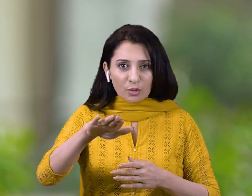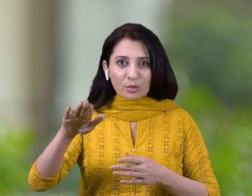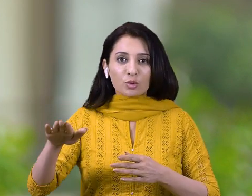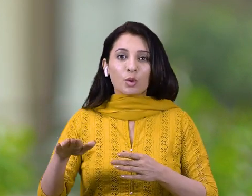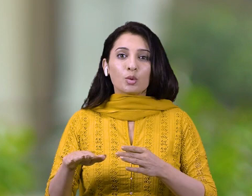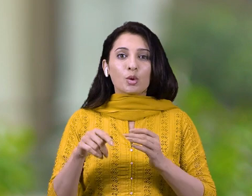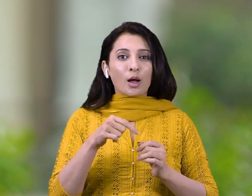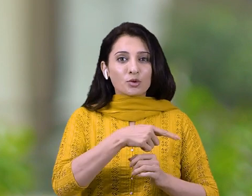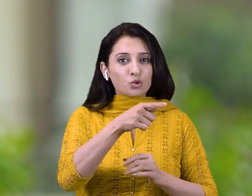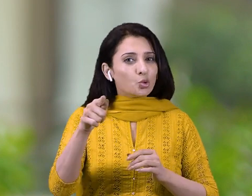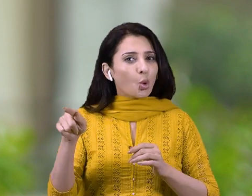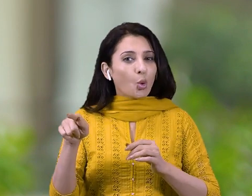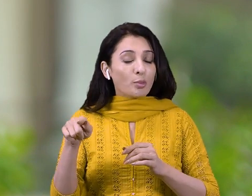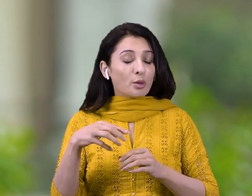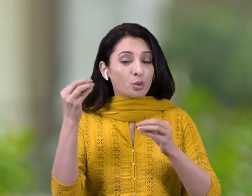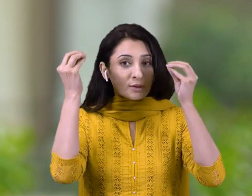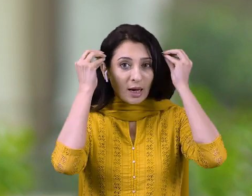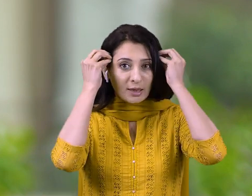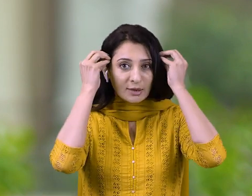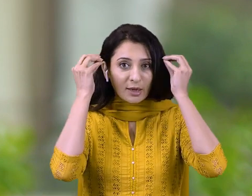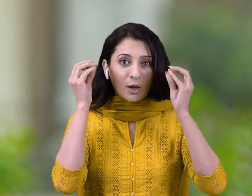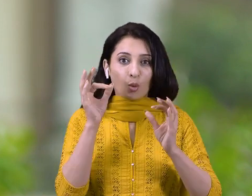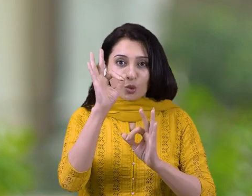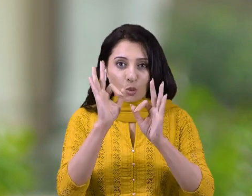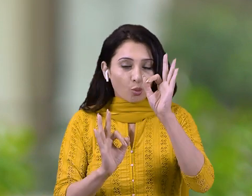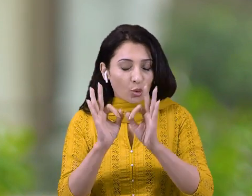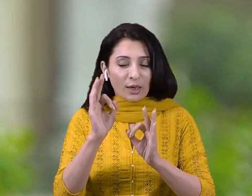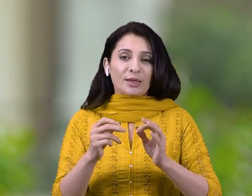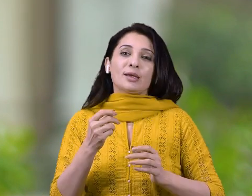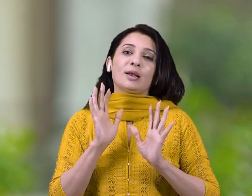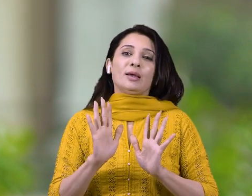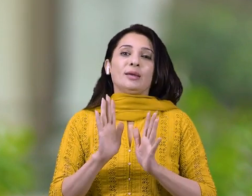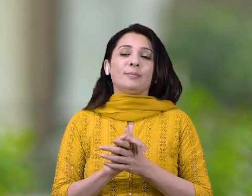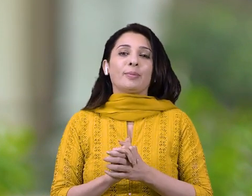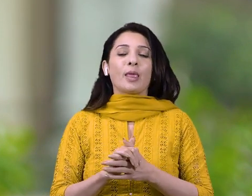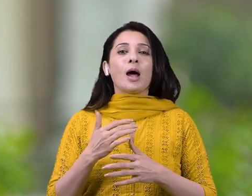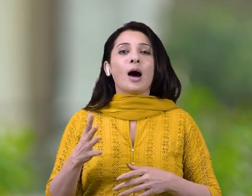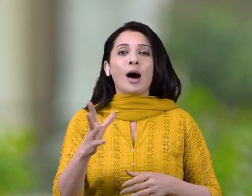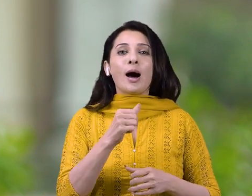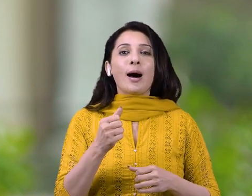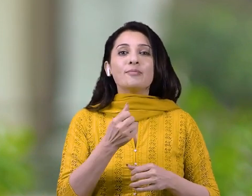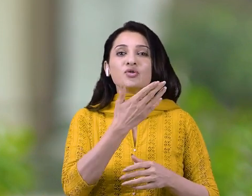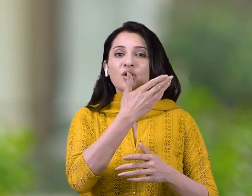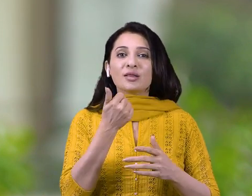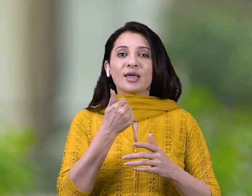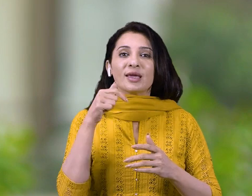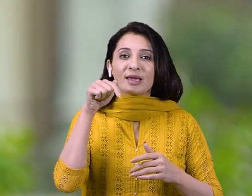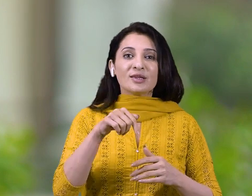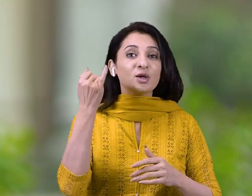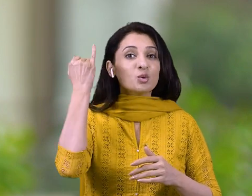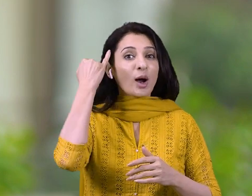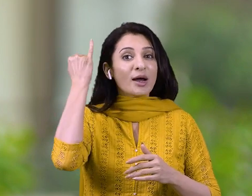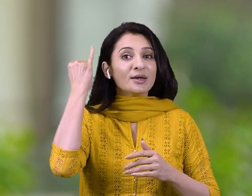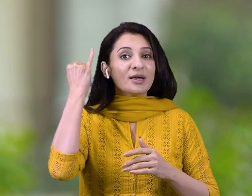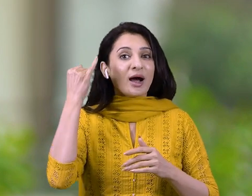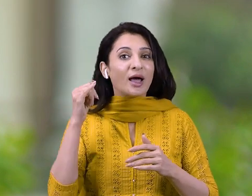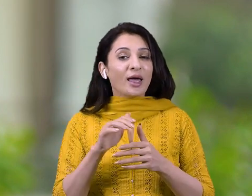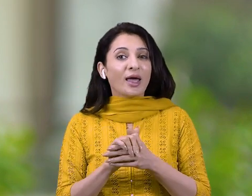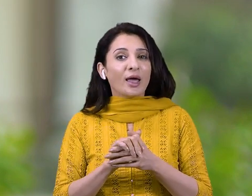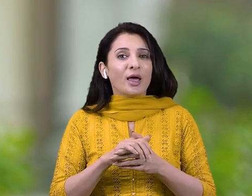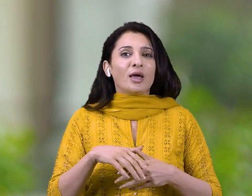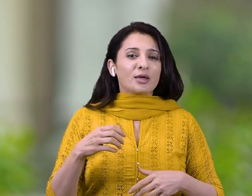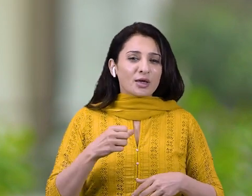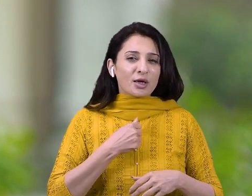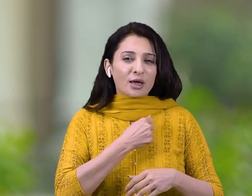to be better people. And that's exactly what we're trying to do within Aitchison currently. We want to inculcate this idea of